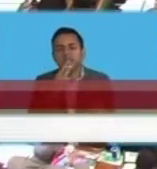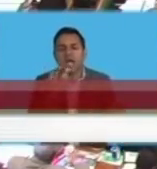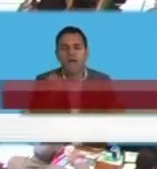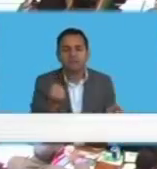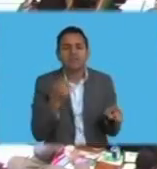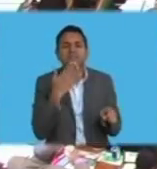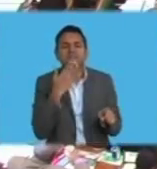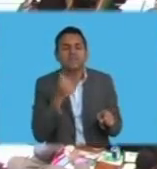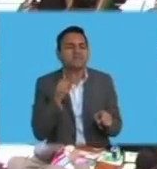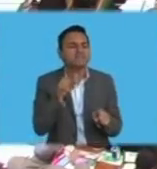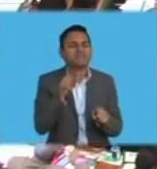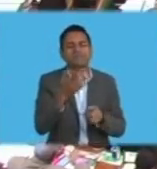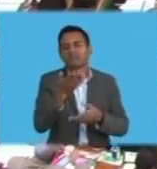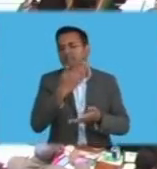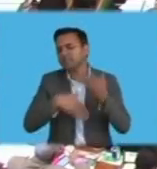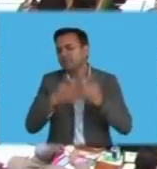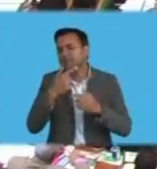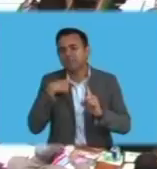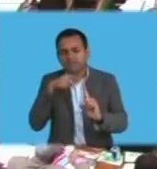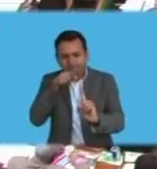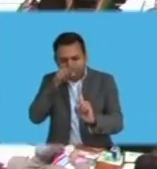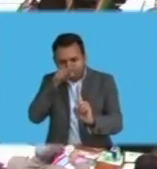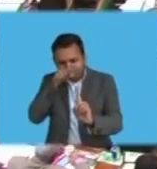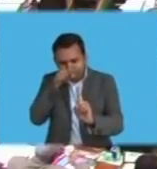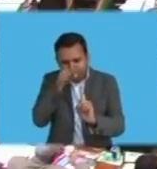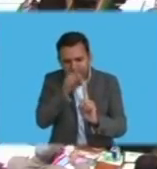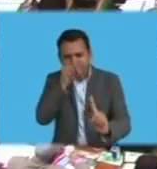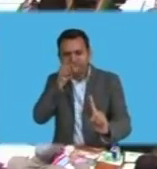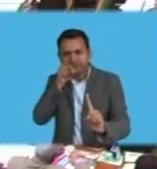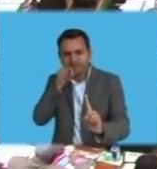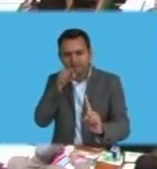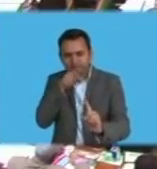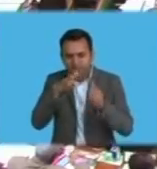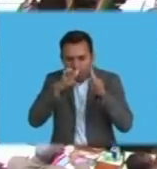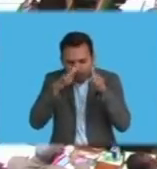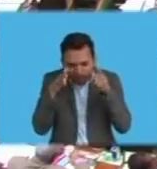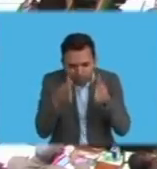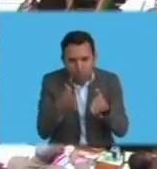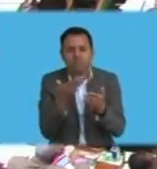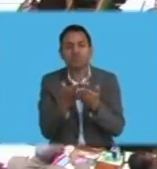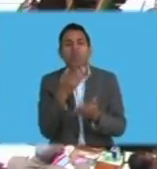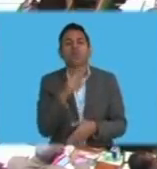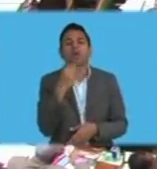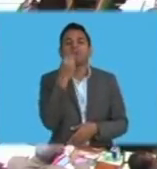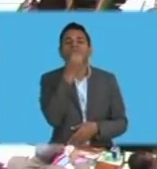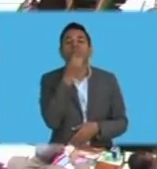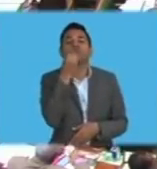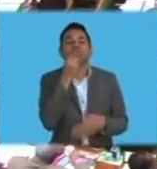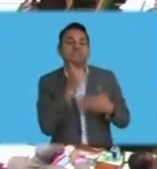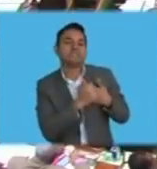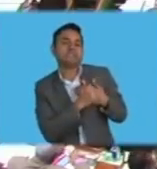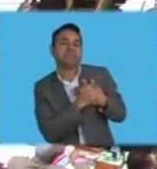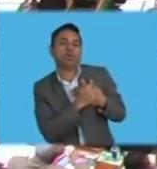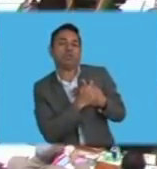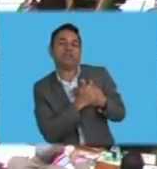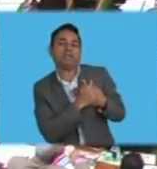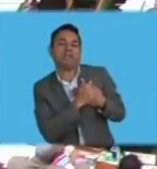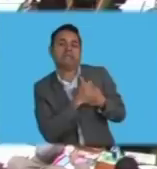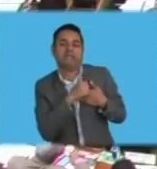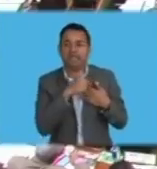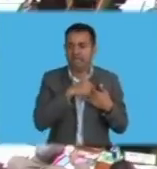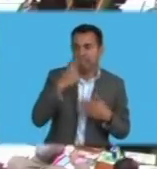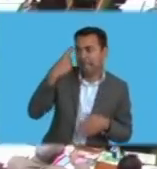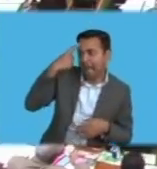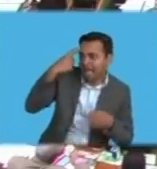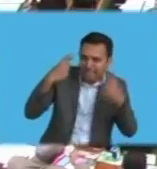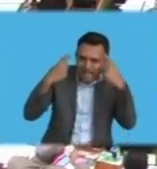specifically what are some of the food security initiatives, examples that we can look forward to as